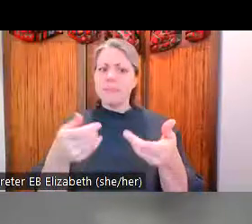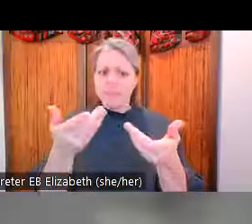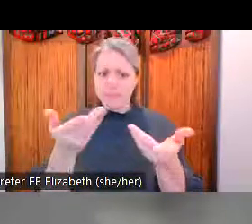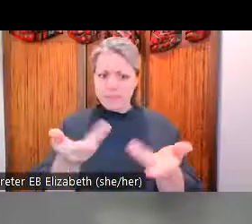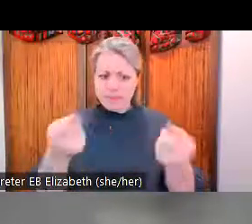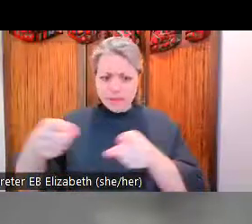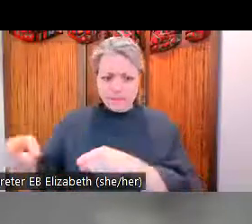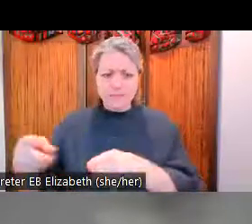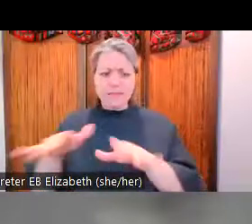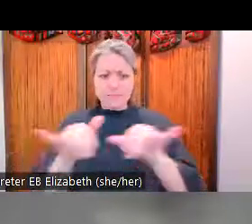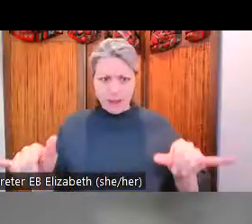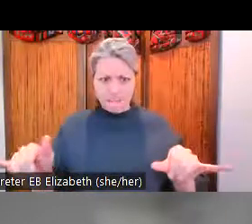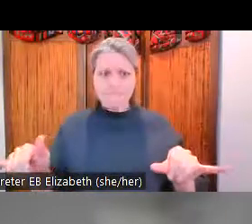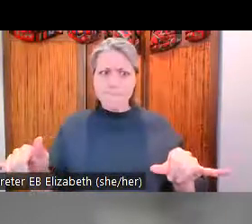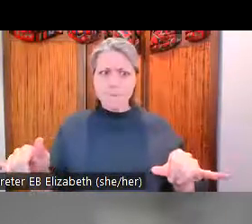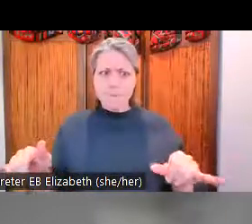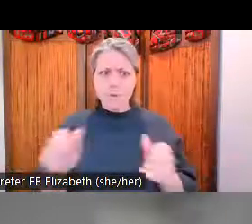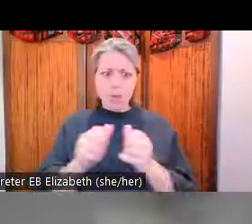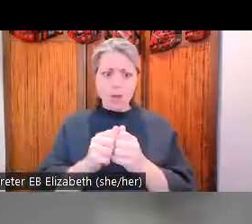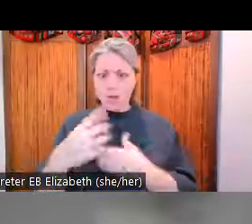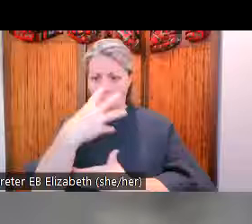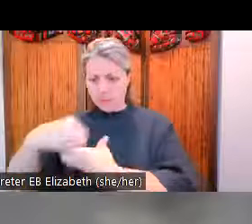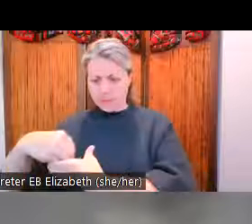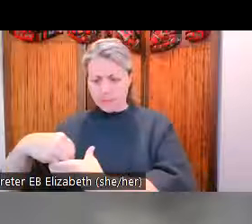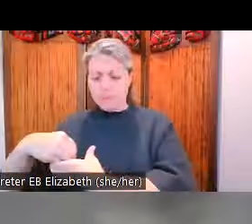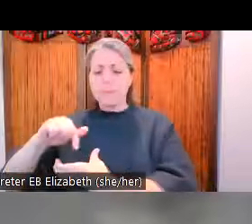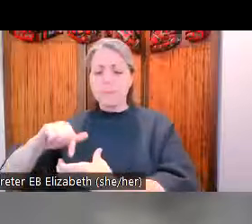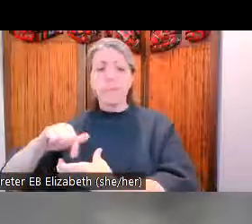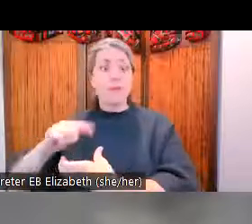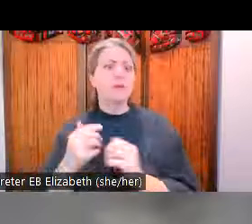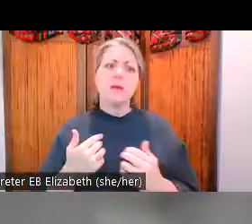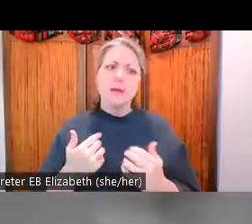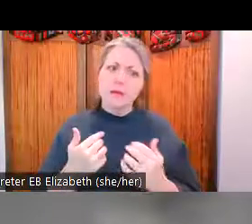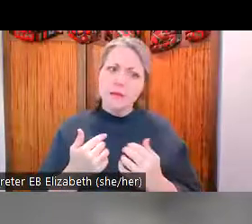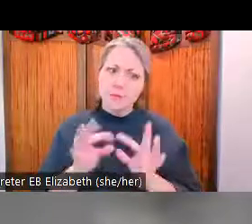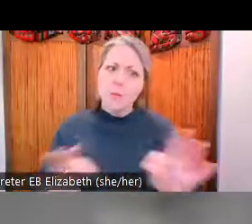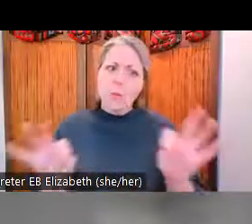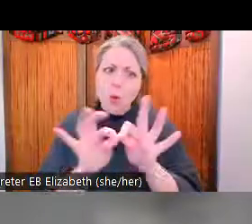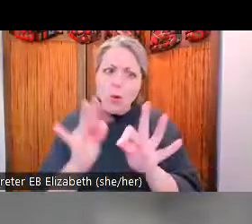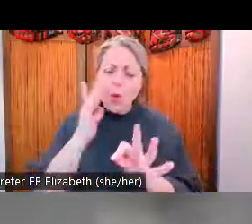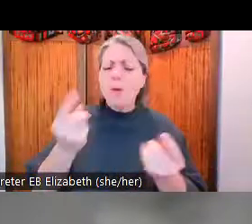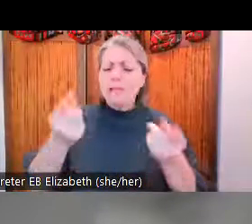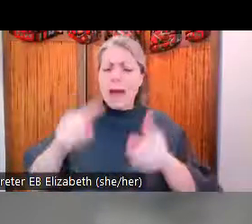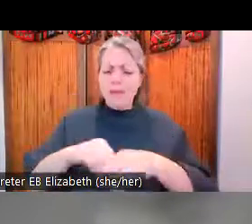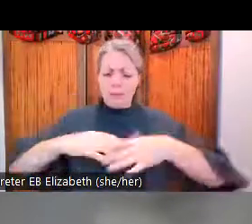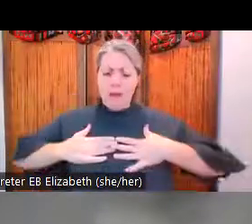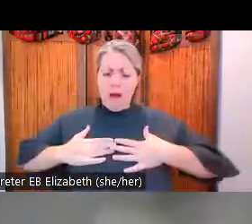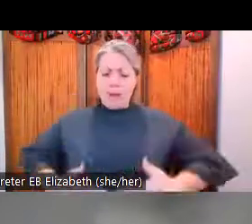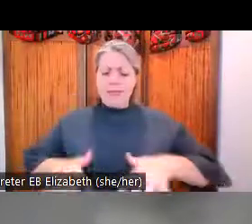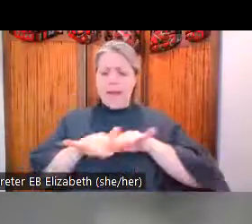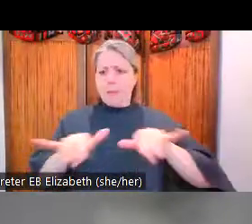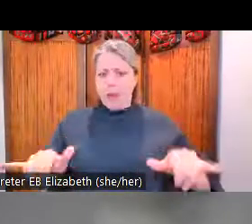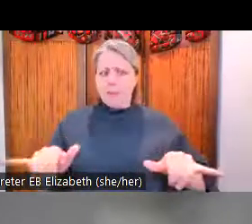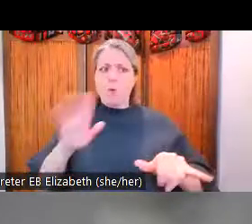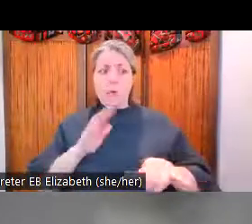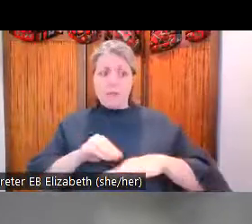comorbidities that are seen in youth with autism. This is a high priority because some of these will affect whether a